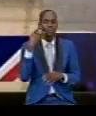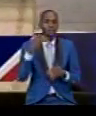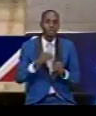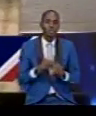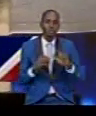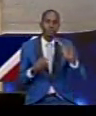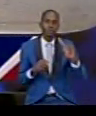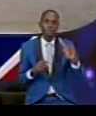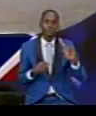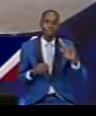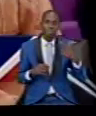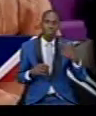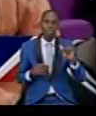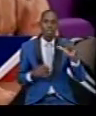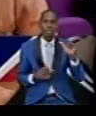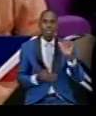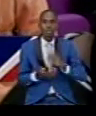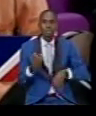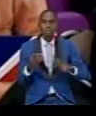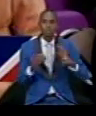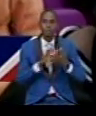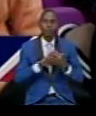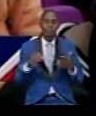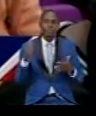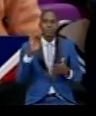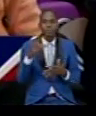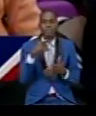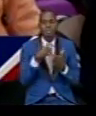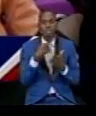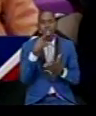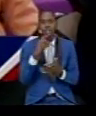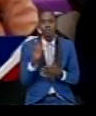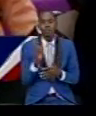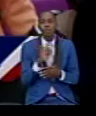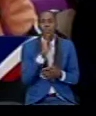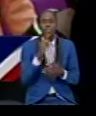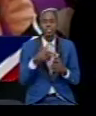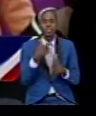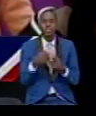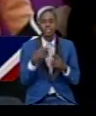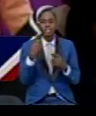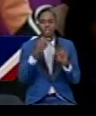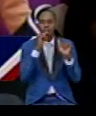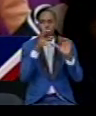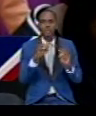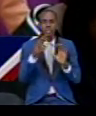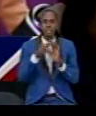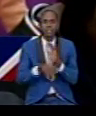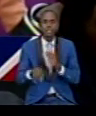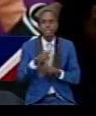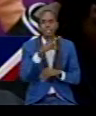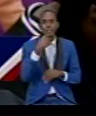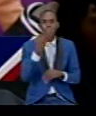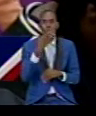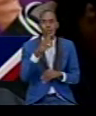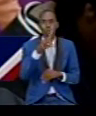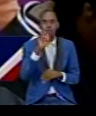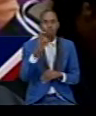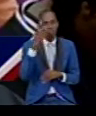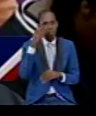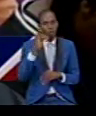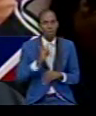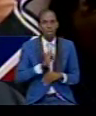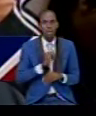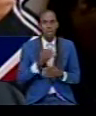chapter 4 verse 15 it says well it's then the blessedness you speak of for I bear